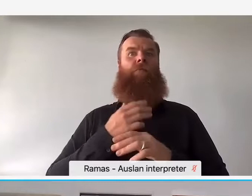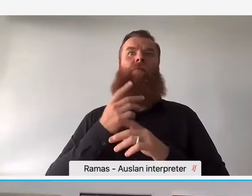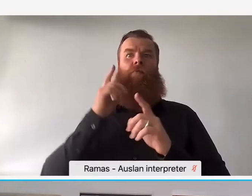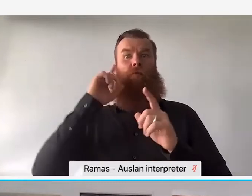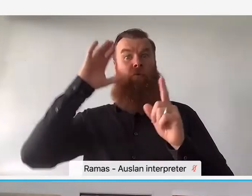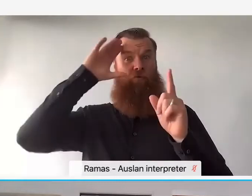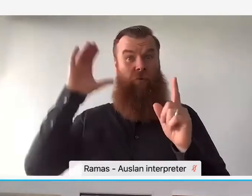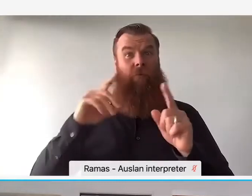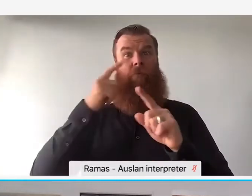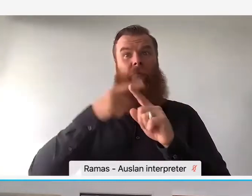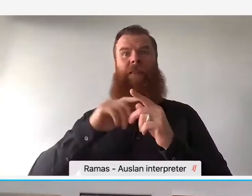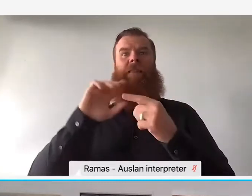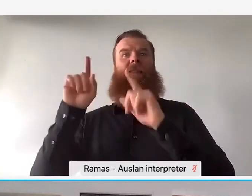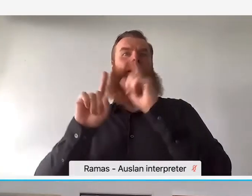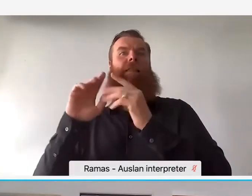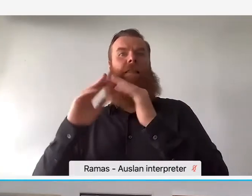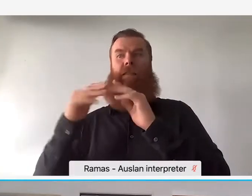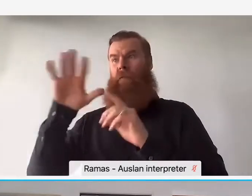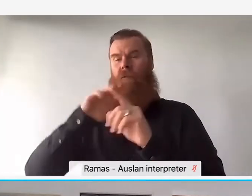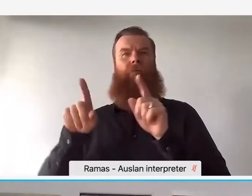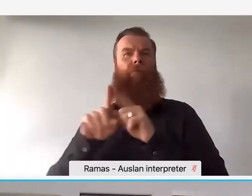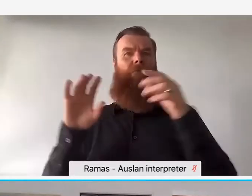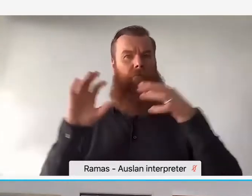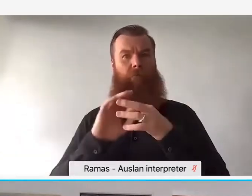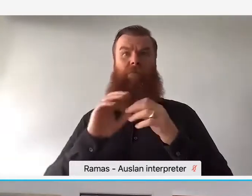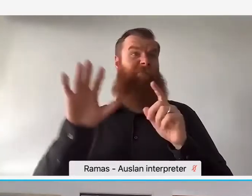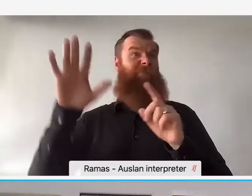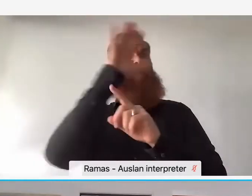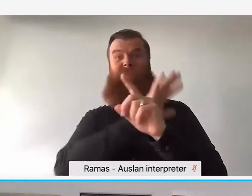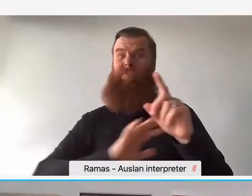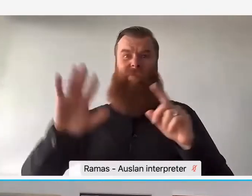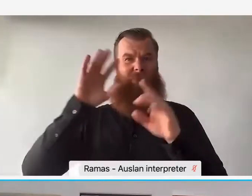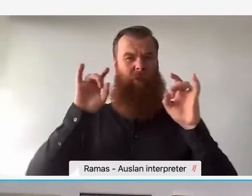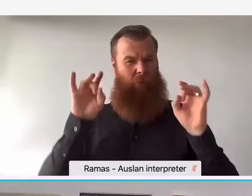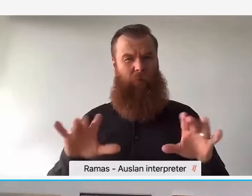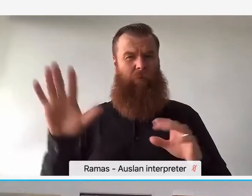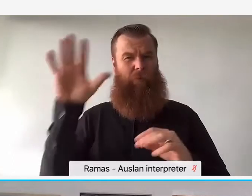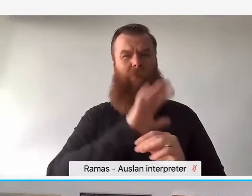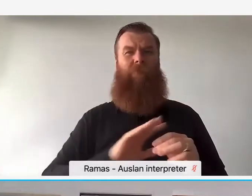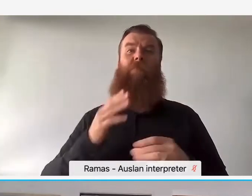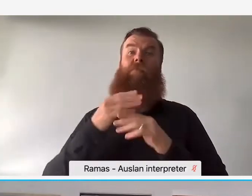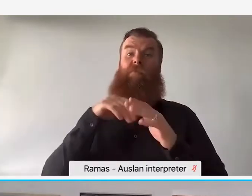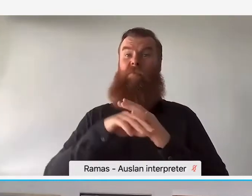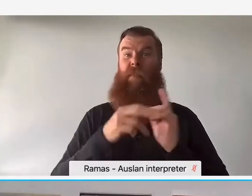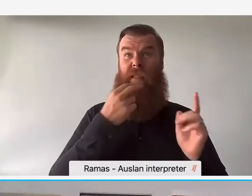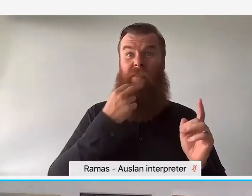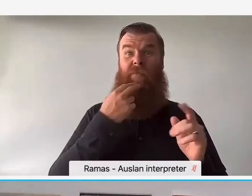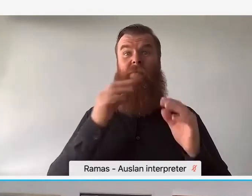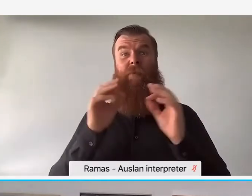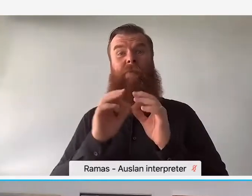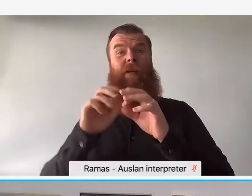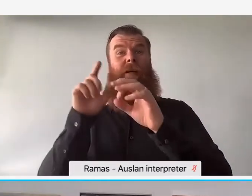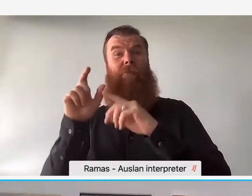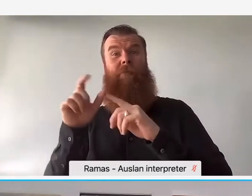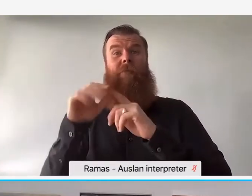areas. We are Australia-wide, so we have bureaus based in Adelaide, Brisbane, Canberra, Melbourne, and Perth and